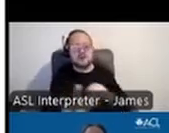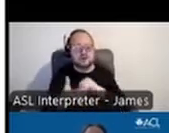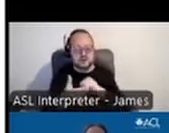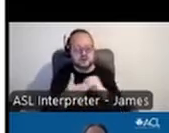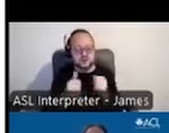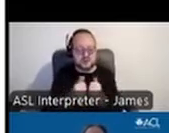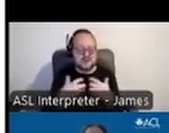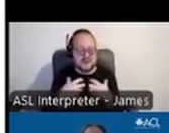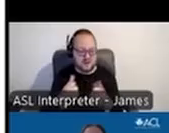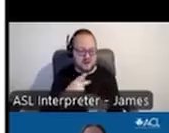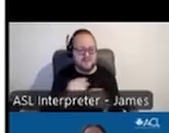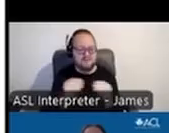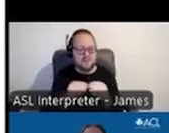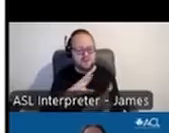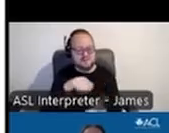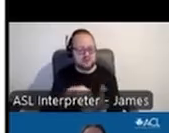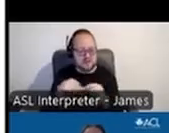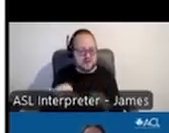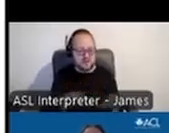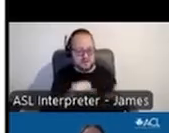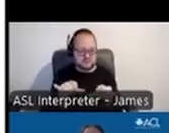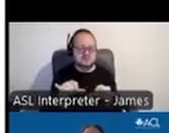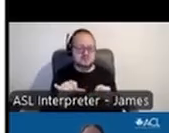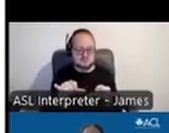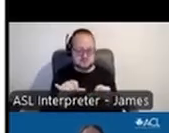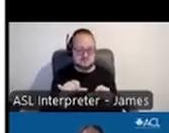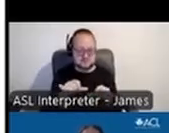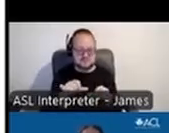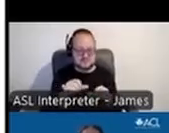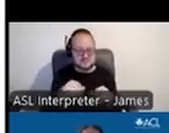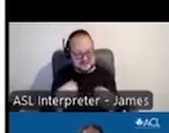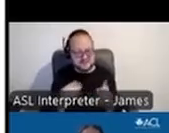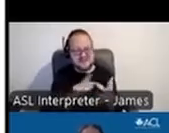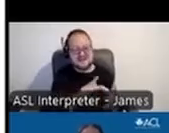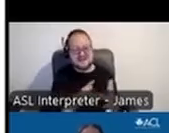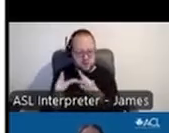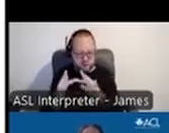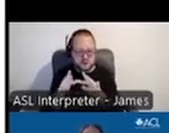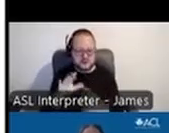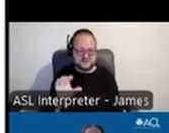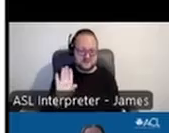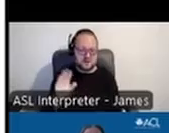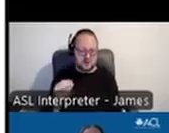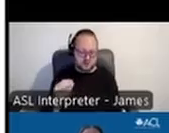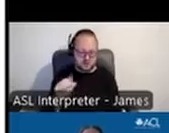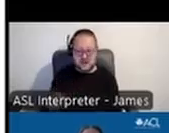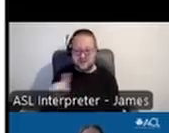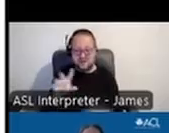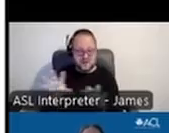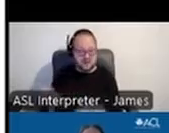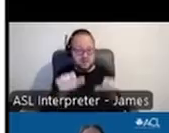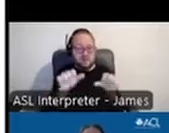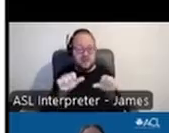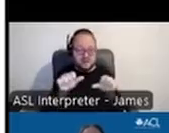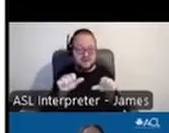more centralized, efficient focus on equipping networks of CBOs. And these networks are led by an entity called a community care